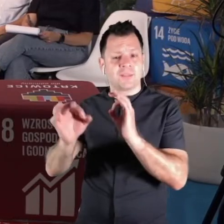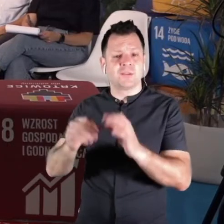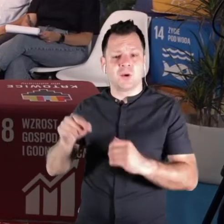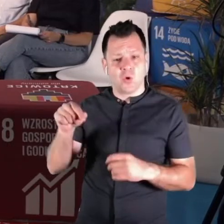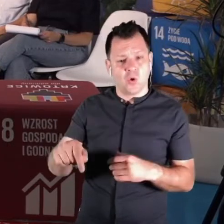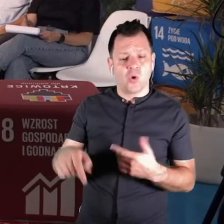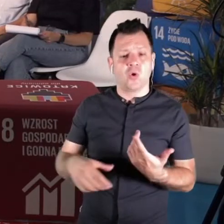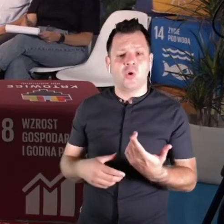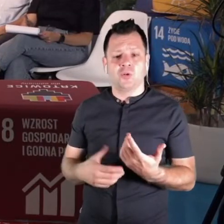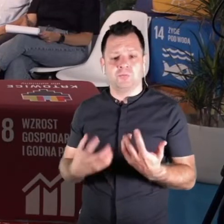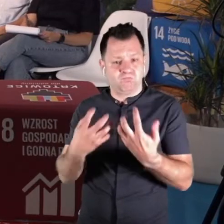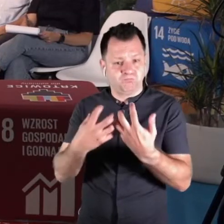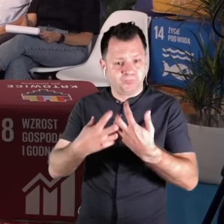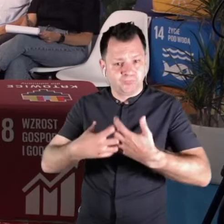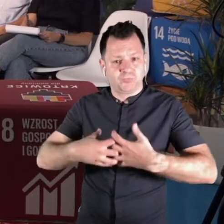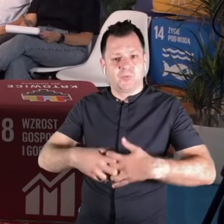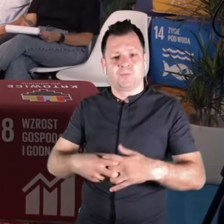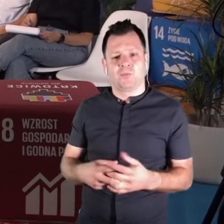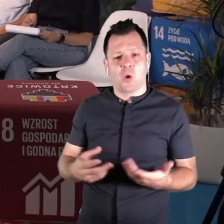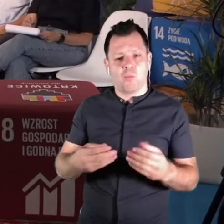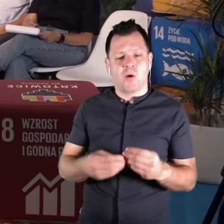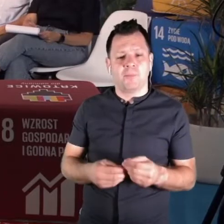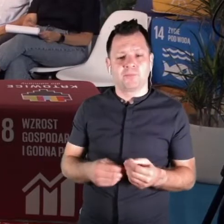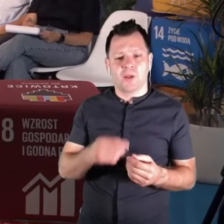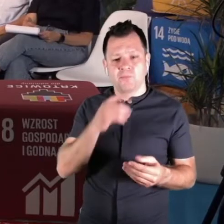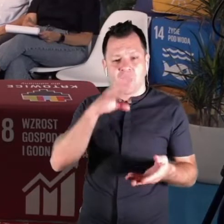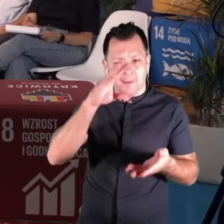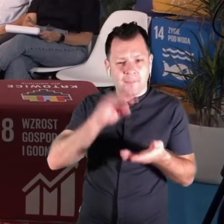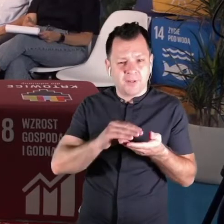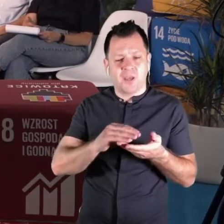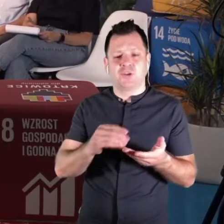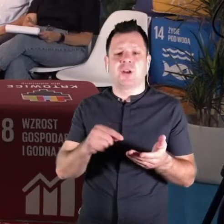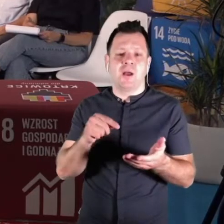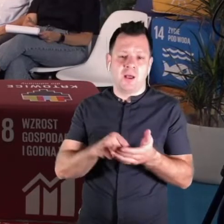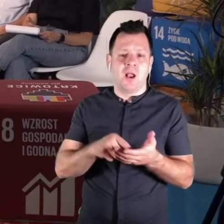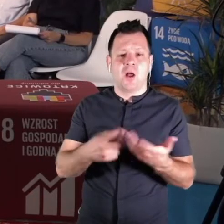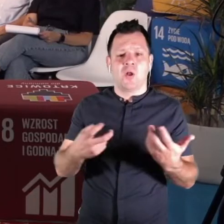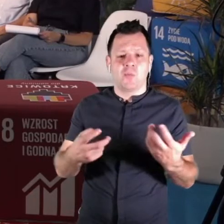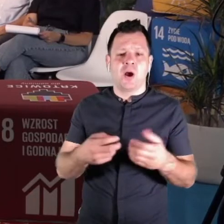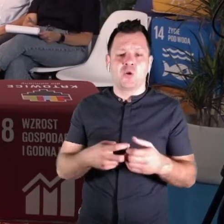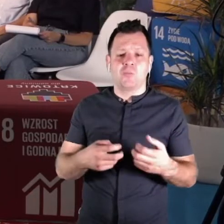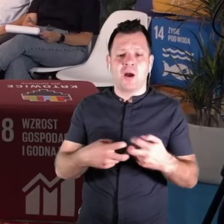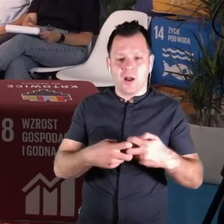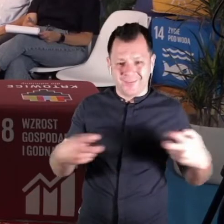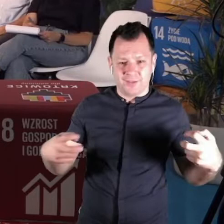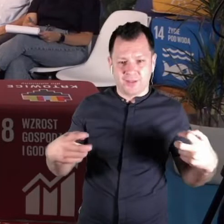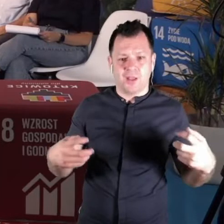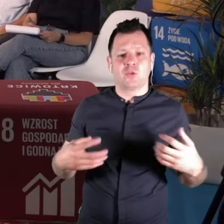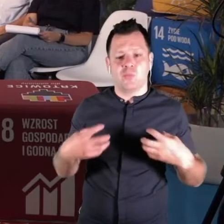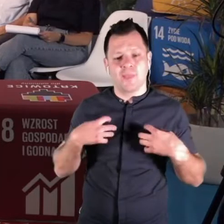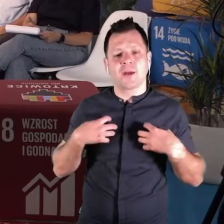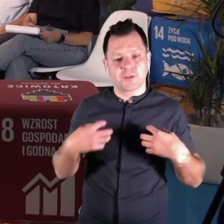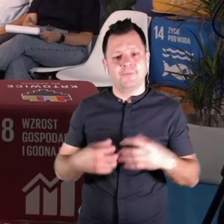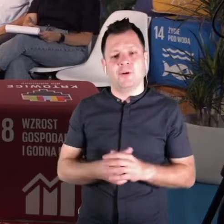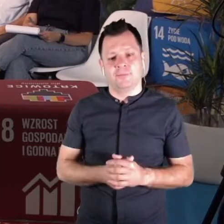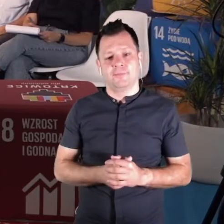team that was deliberating about the participation itself. But we really thought about, okay, we have to get all the sectors, all the